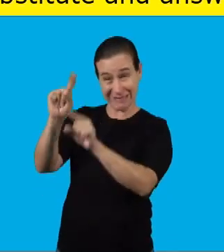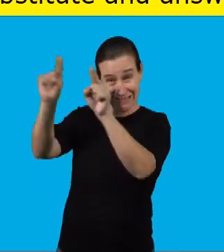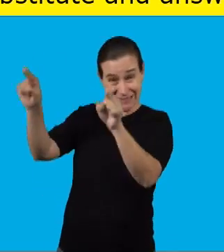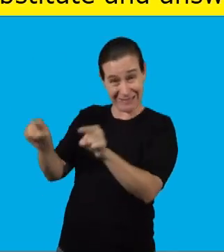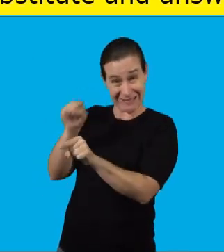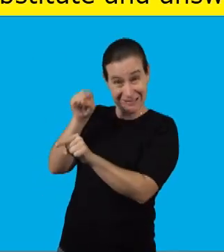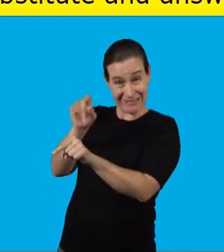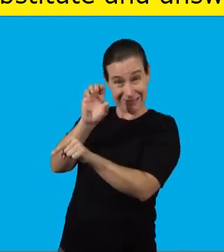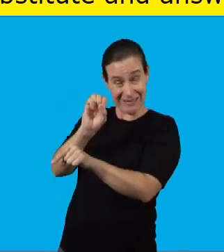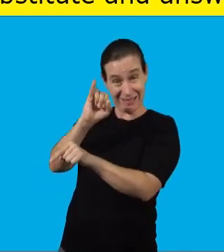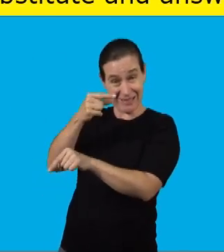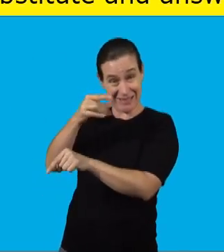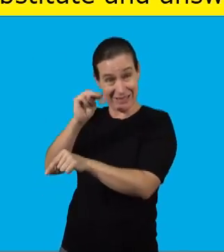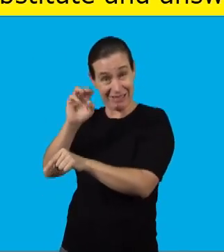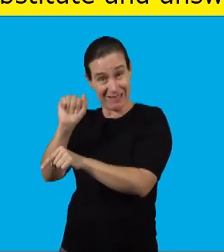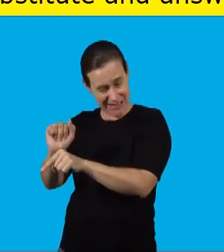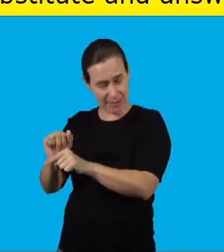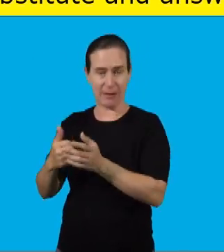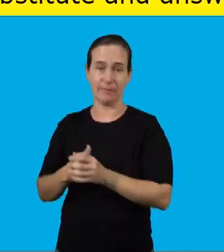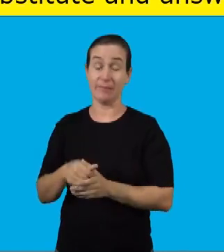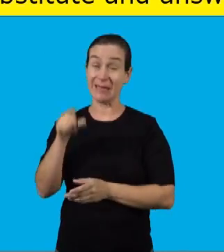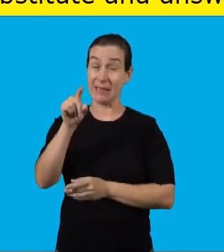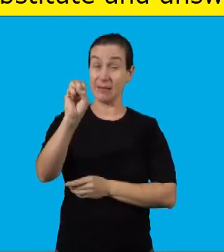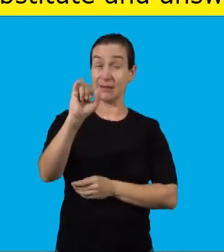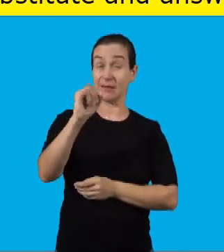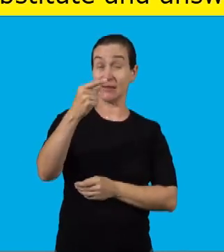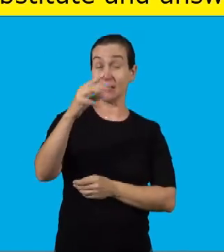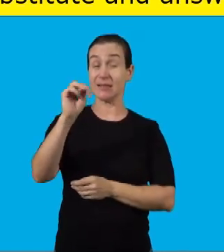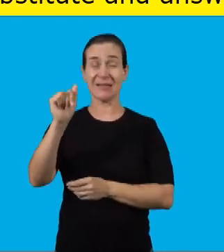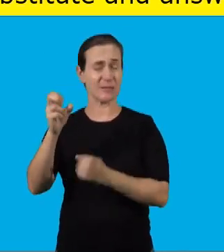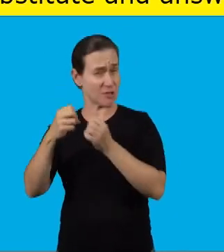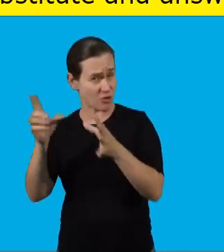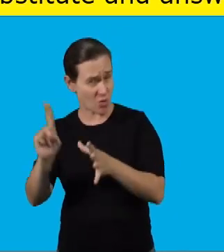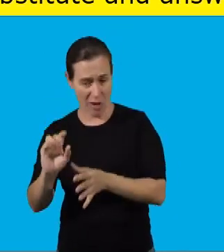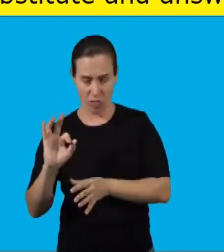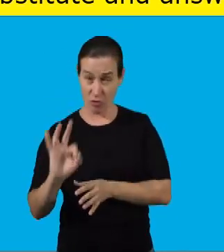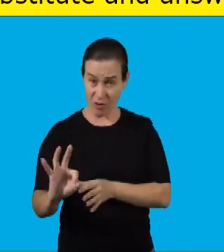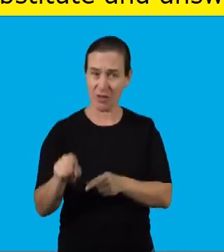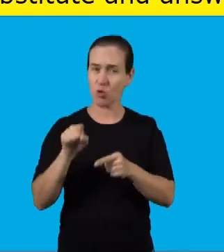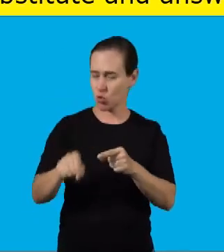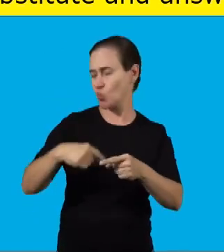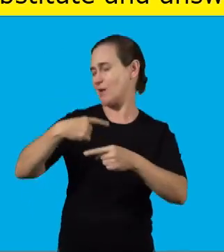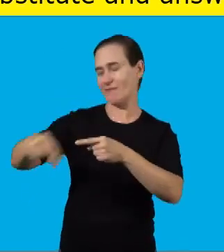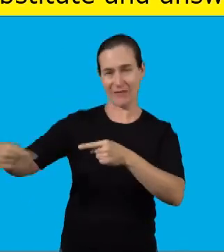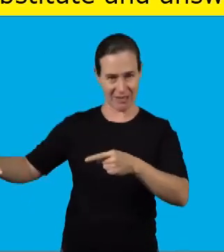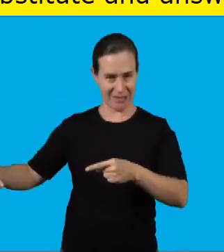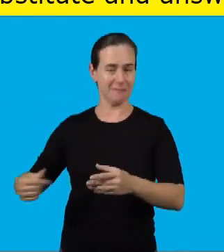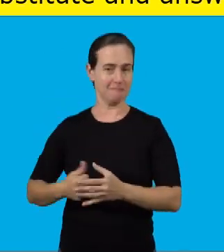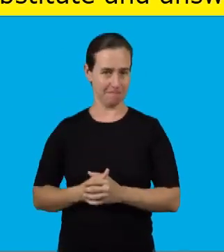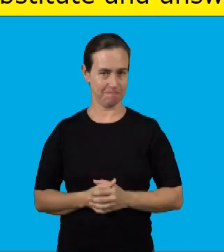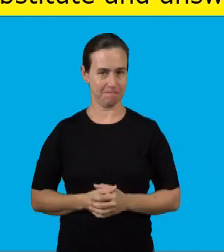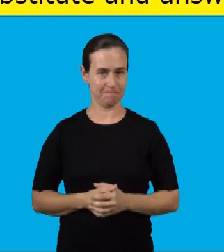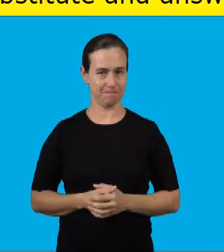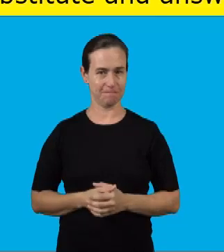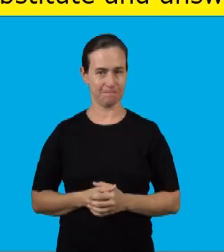have been given, which would be now starting from that 3 right up until to that infinity. So